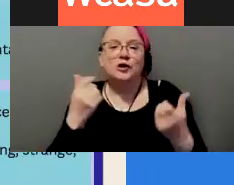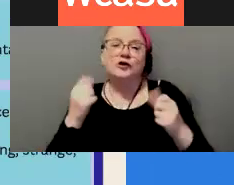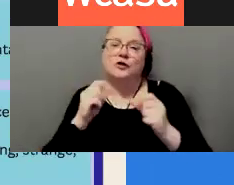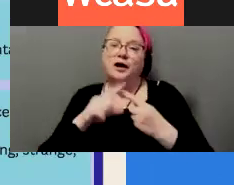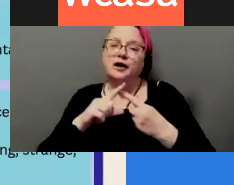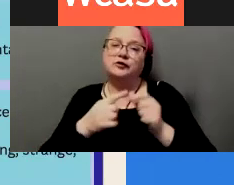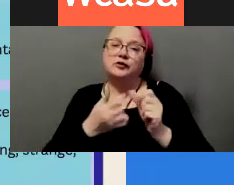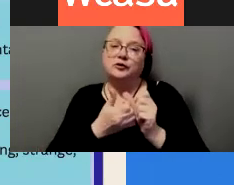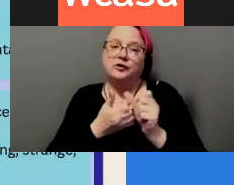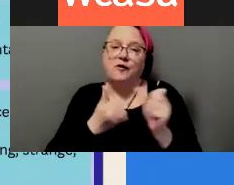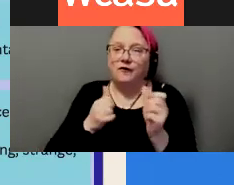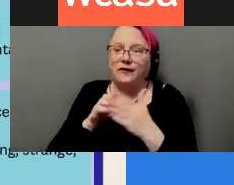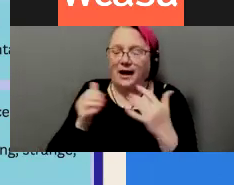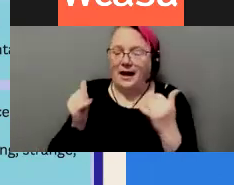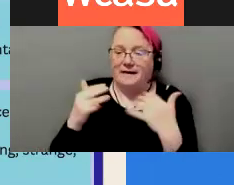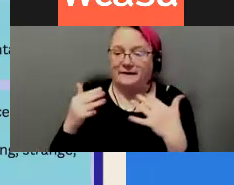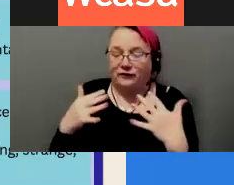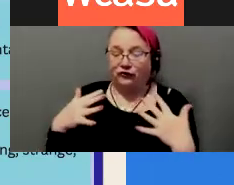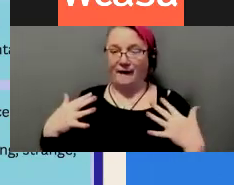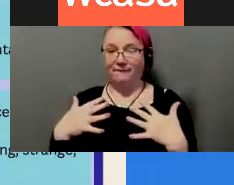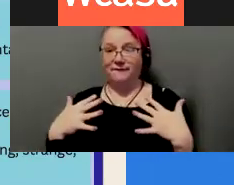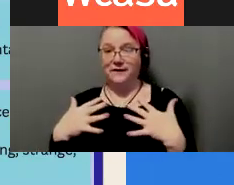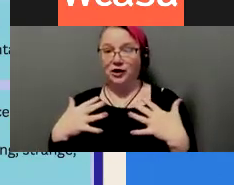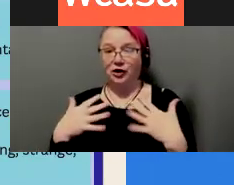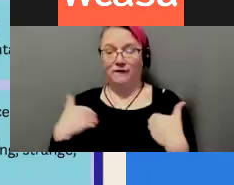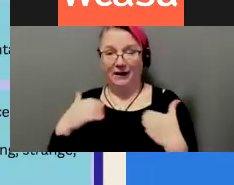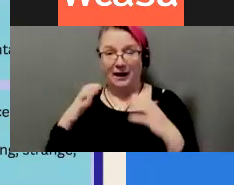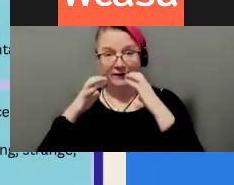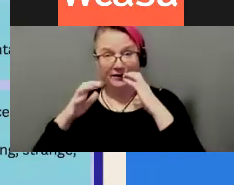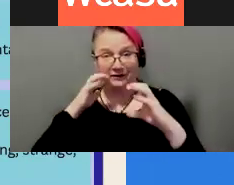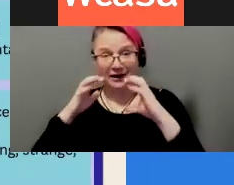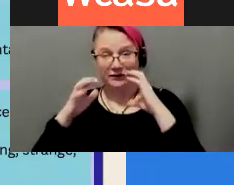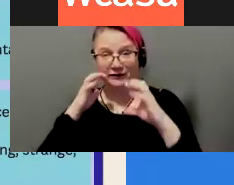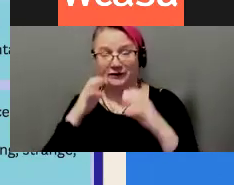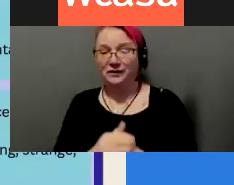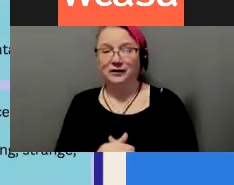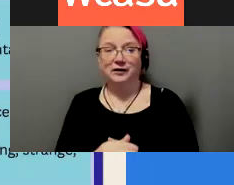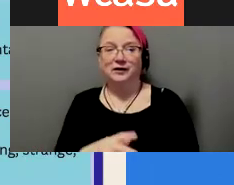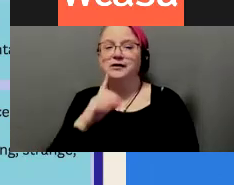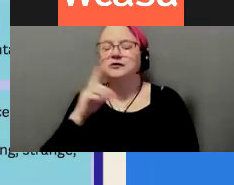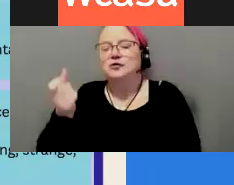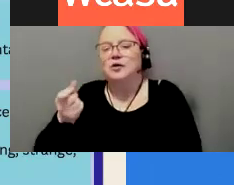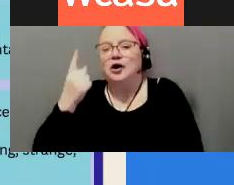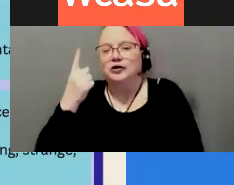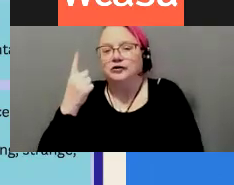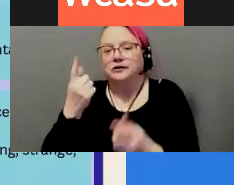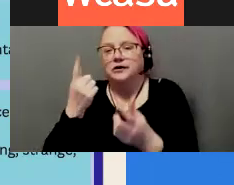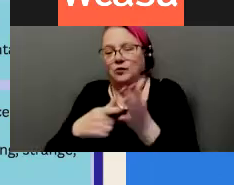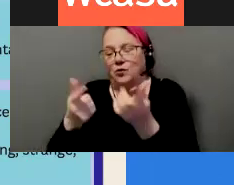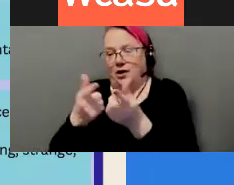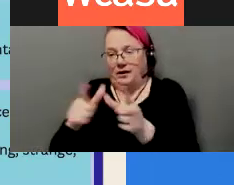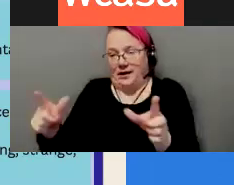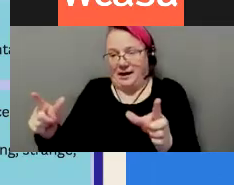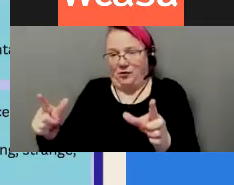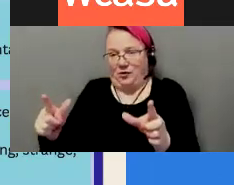around that hesitation or fear about having this conversation is to understand what language we should be